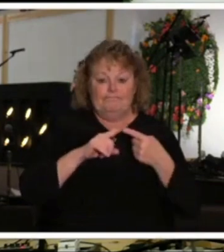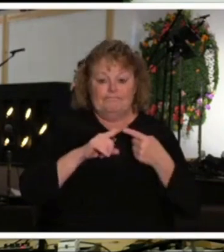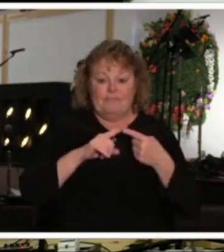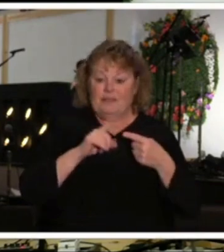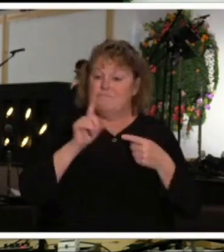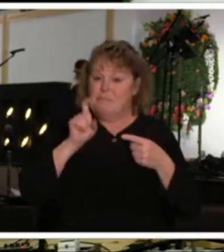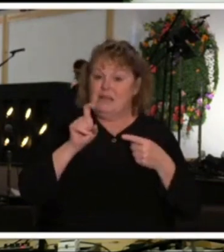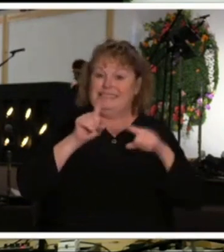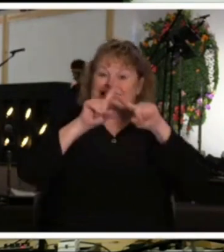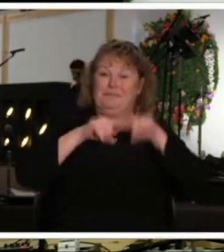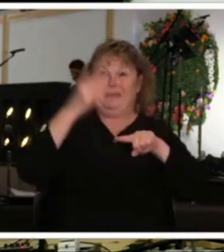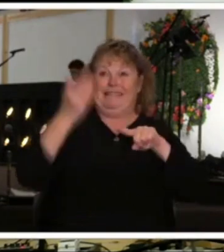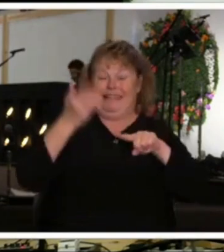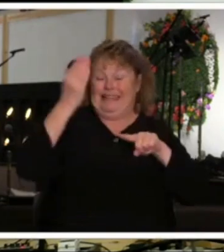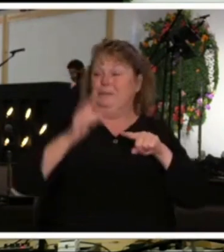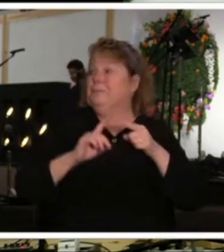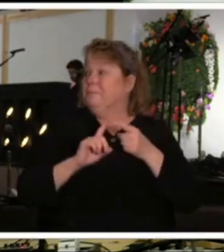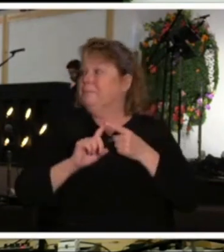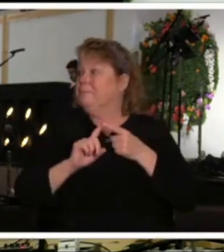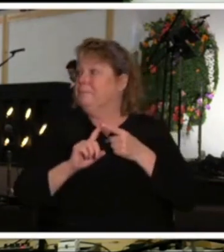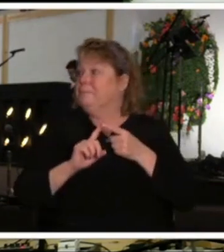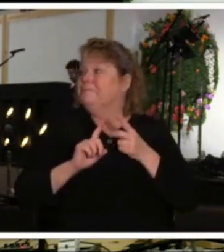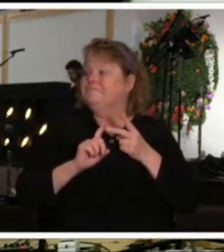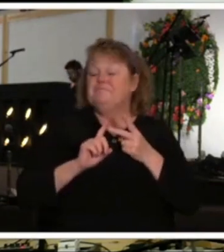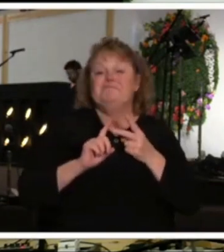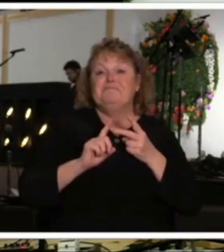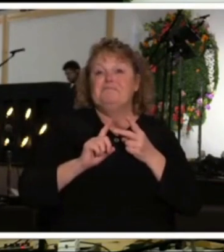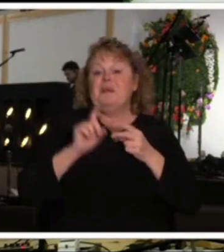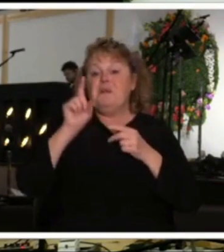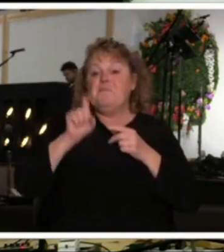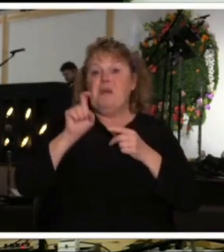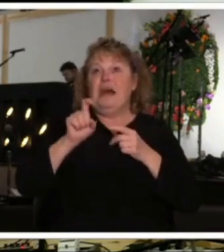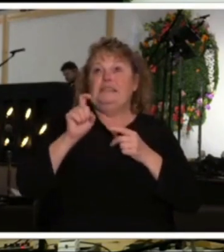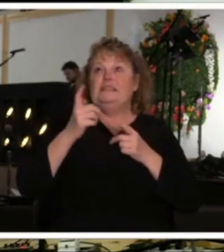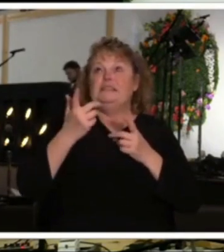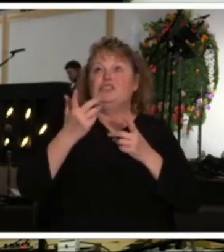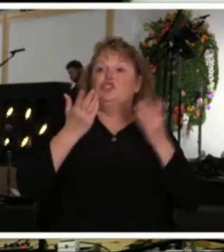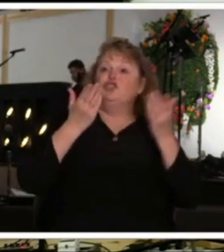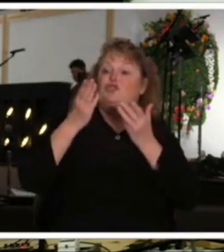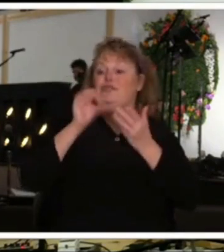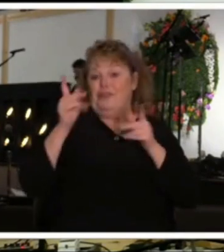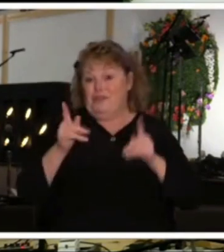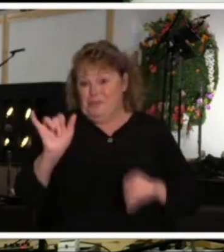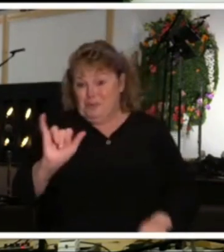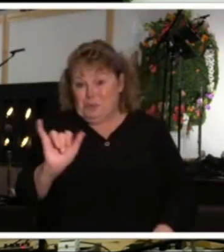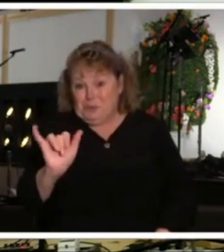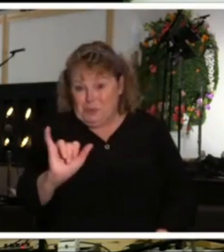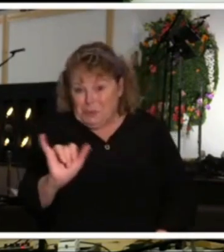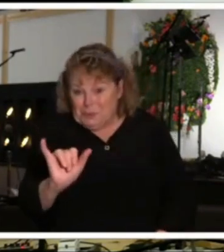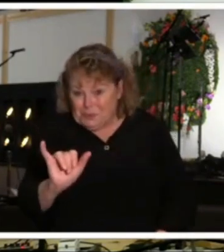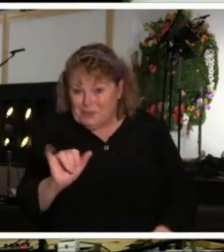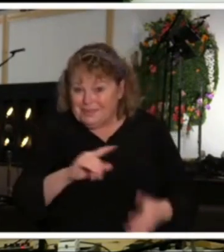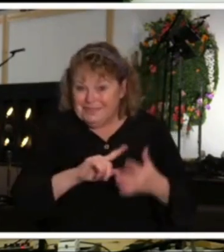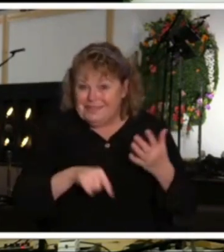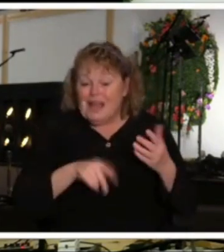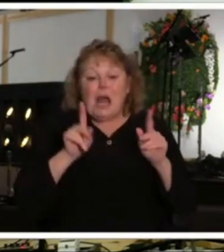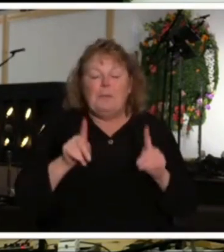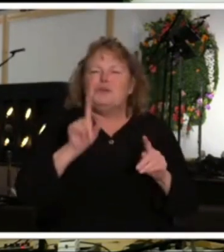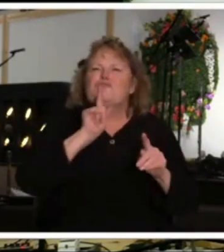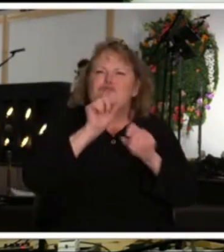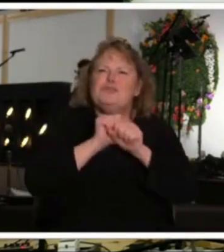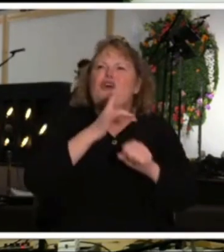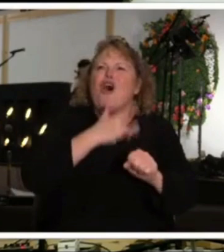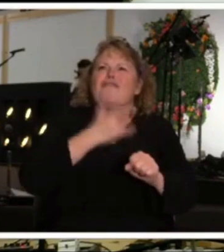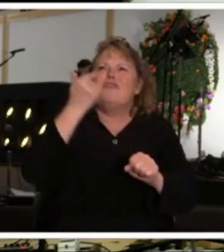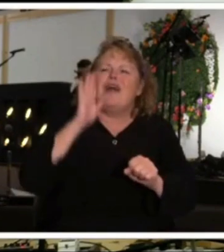dependent upon him. A person with a heart for God is willing to serve others. A person with a heart for